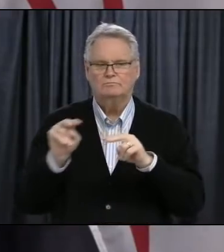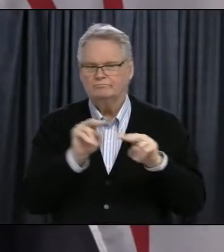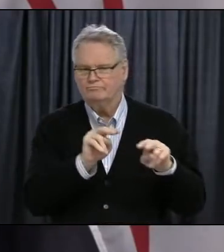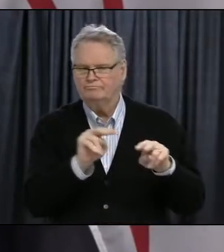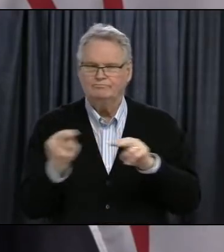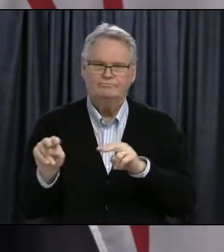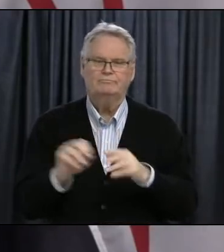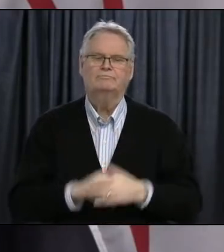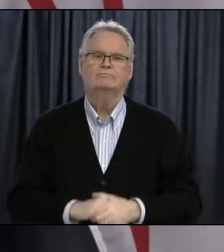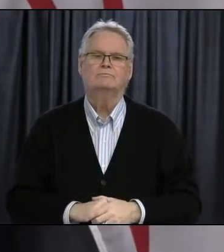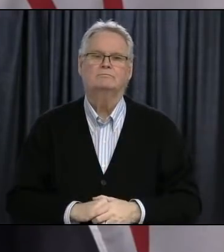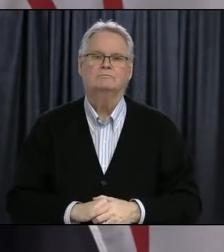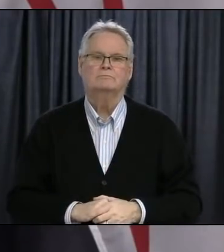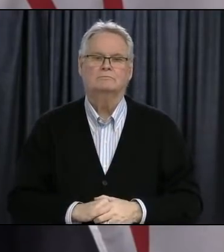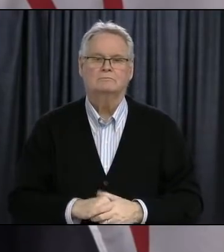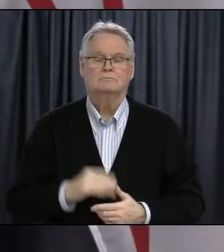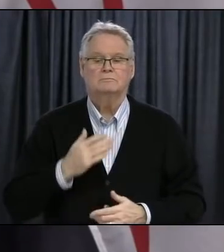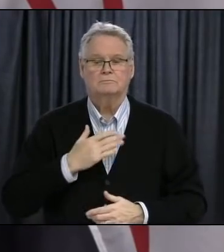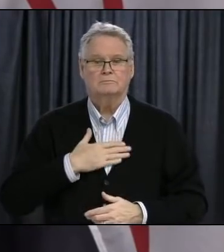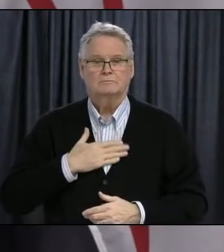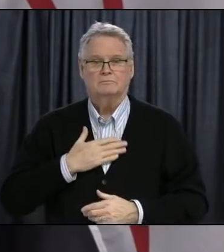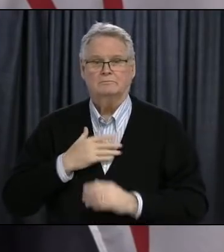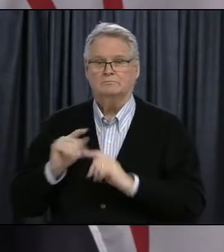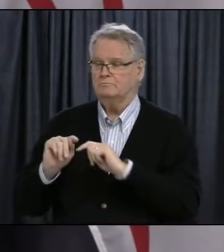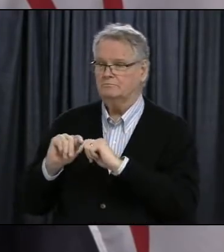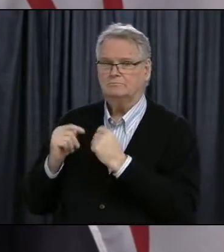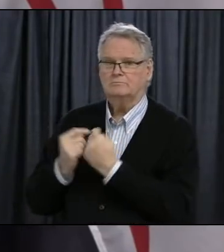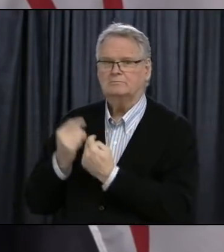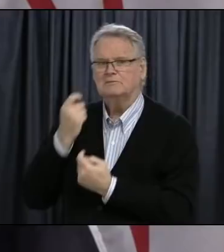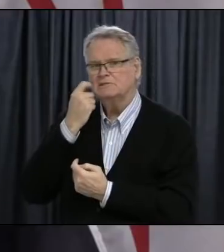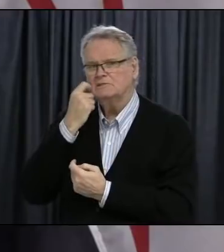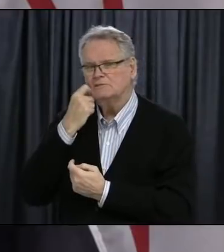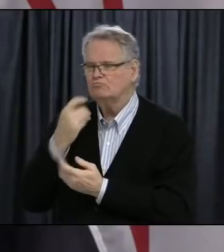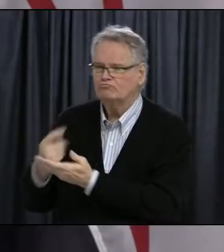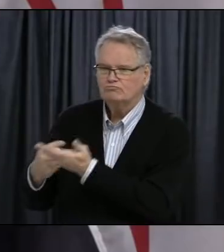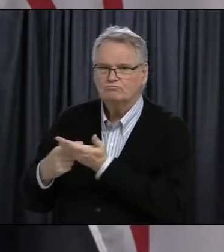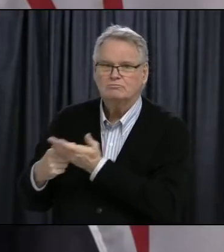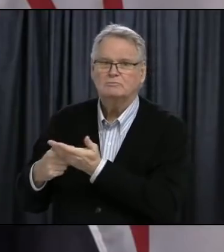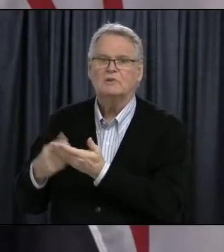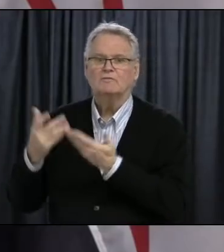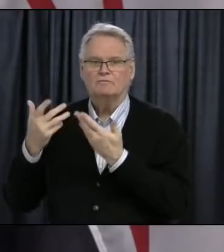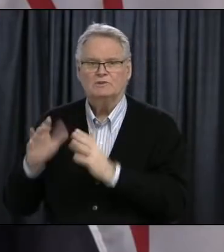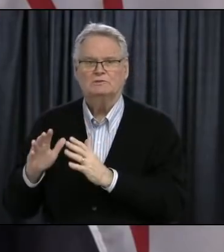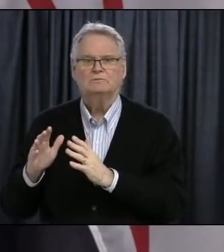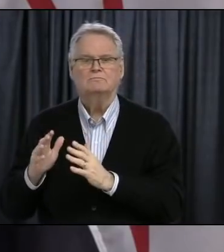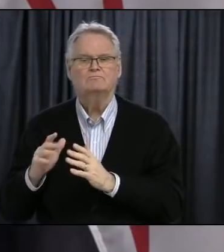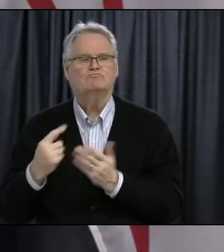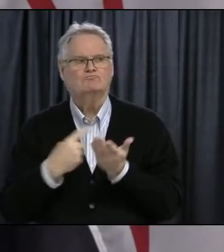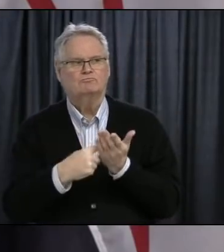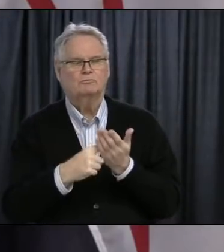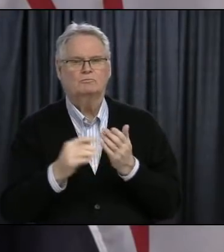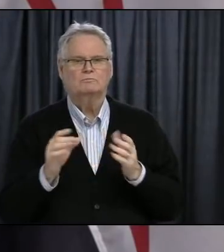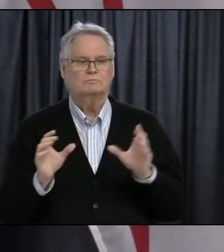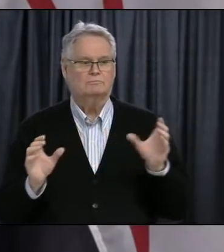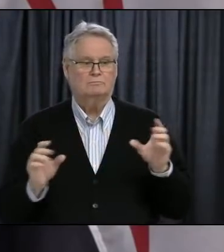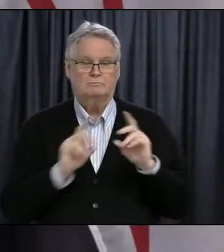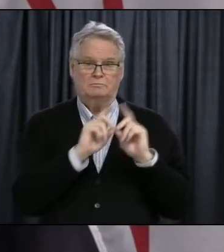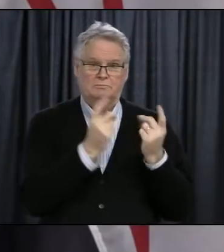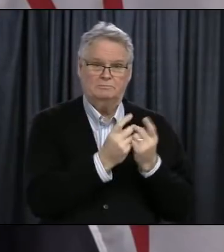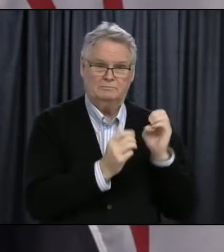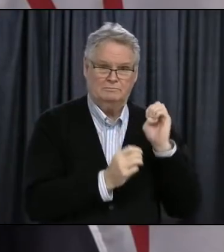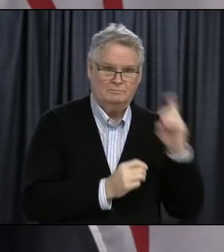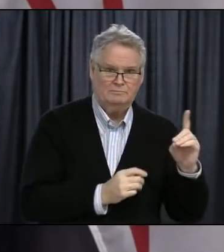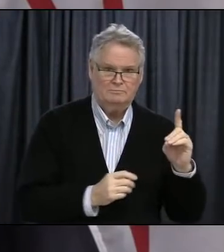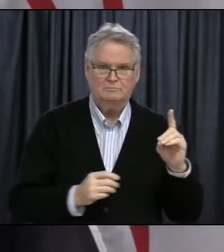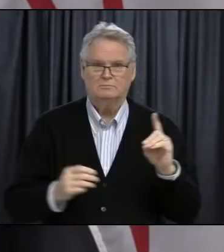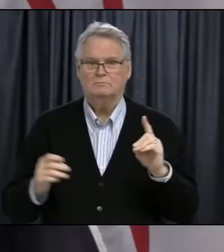I and my team have met with the Department of Education and both school districts and have provided the following recommendations to reduce the risk posed